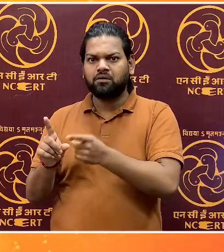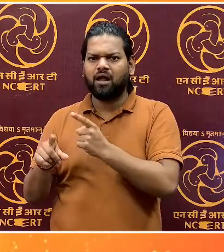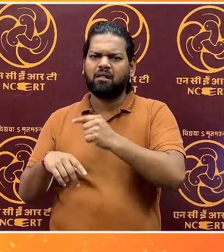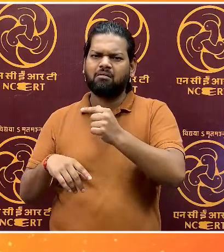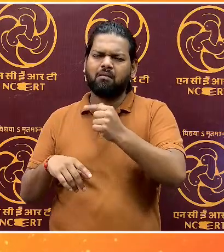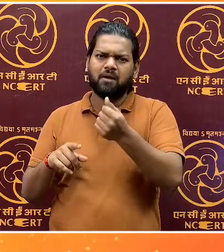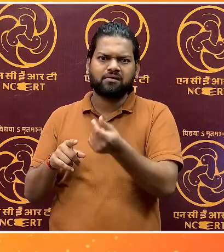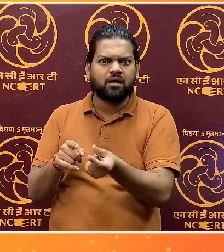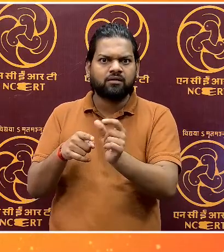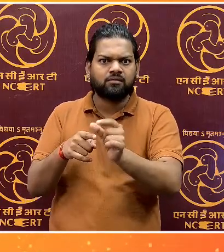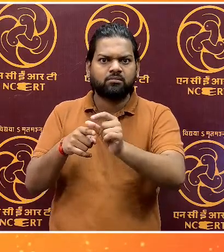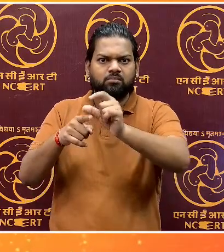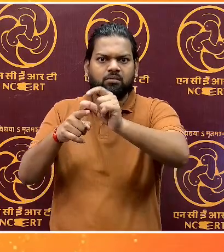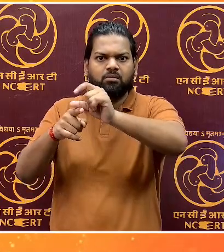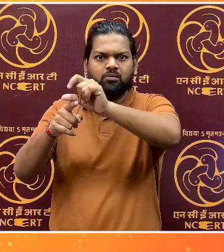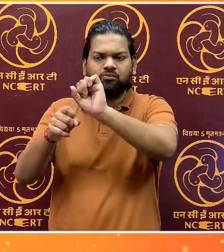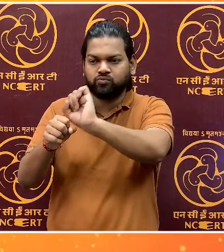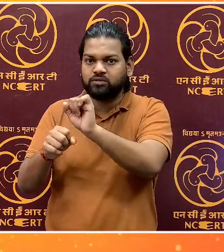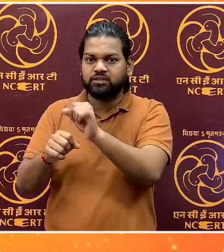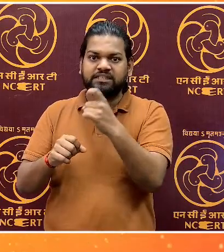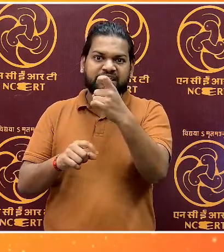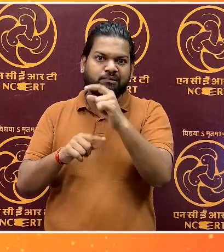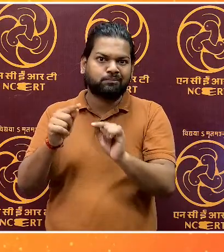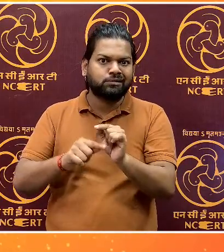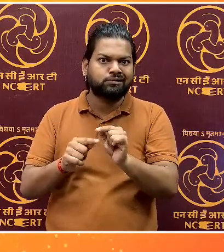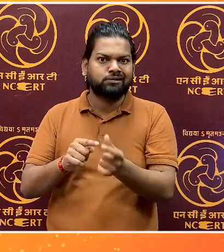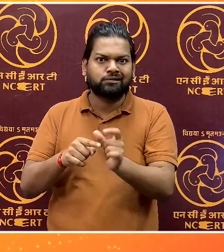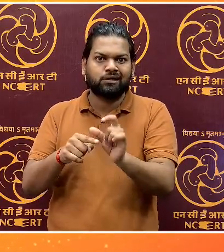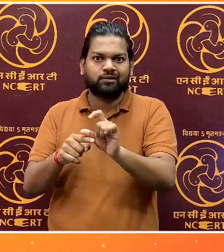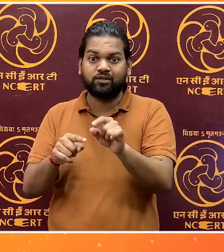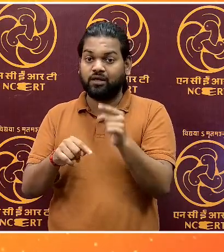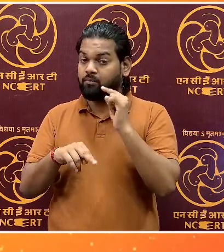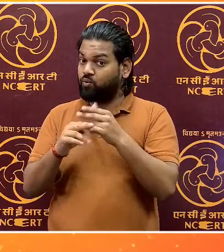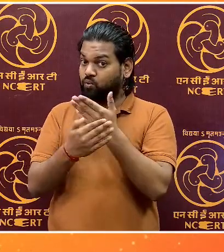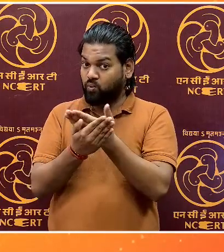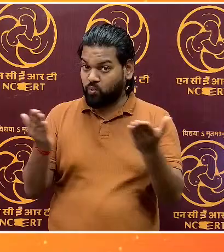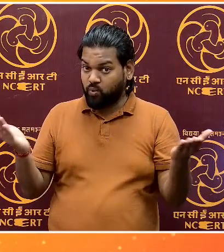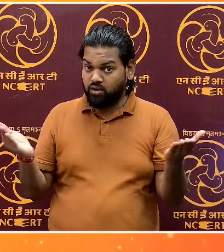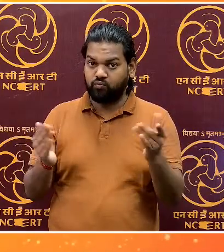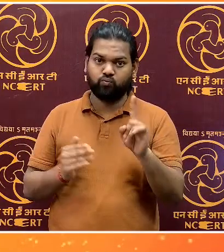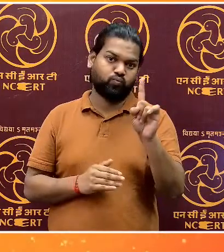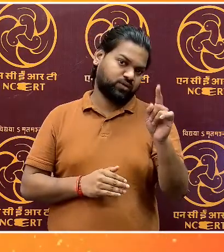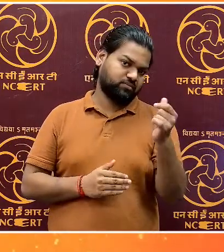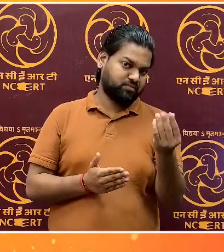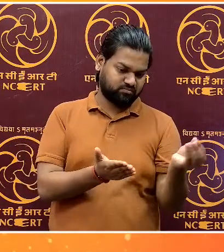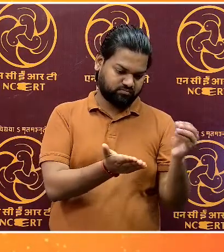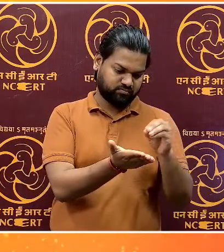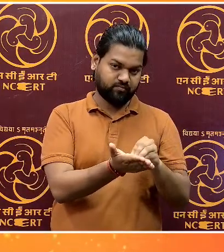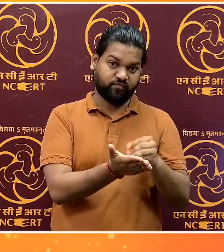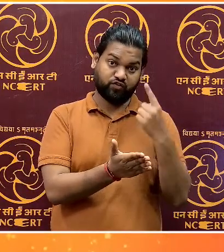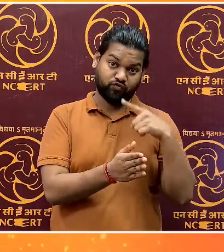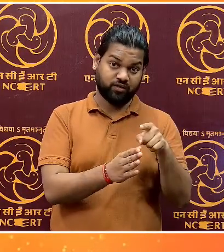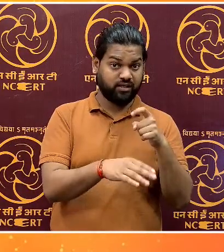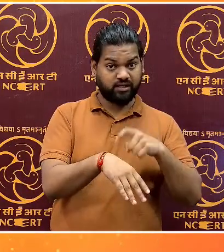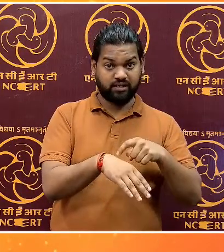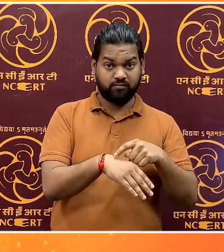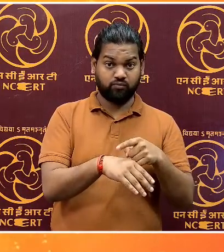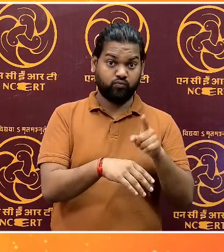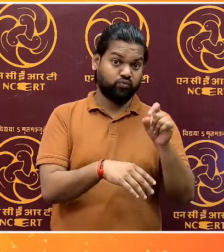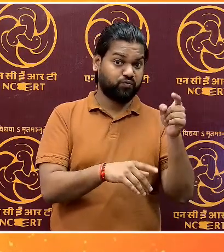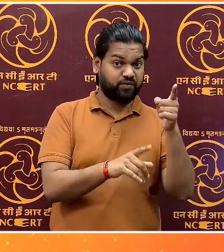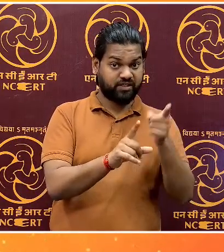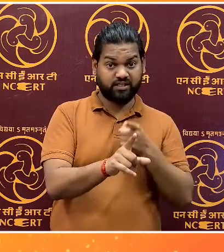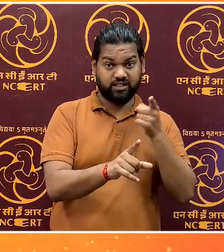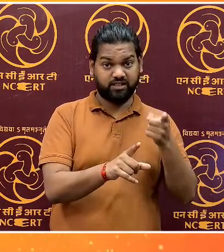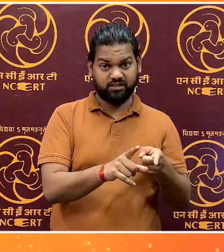of time at an interest rate of 7%. So if you have invested 1 rupees for a time period of 100